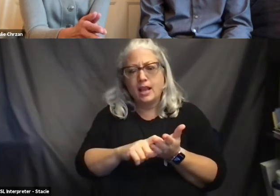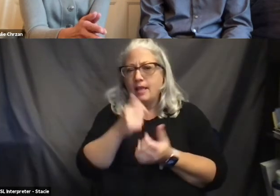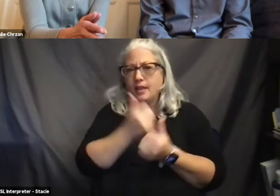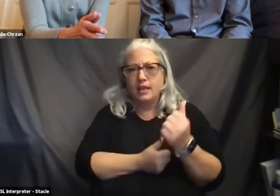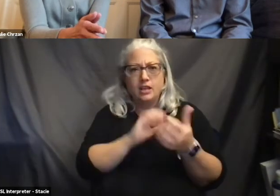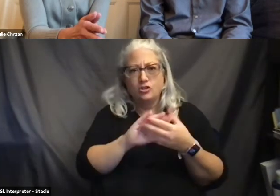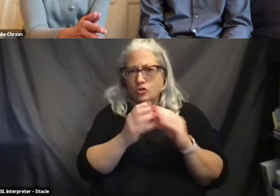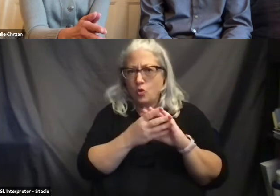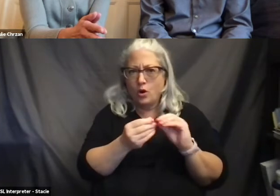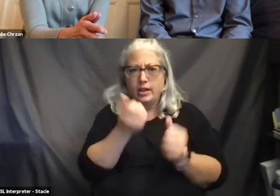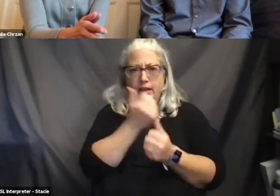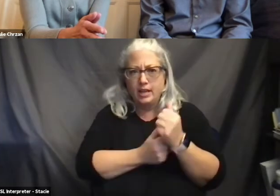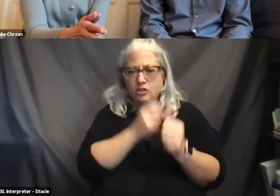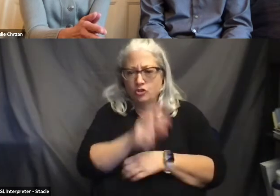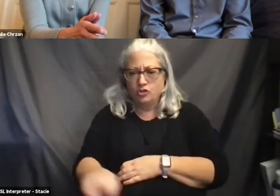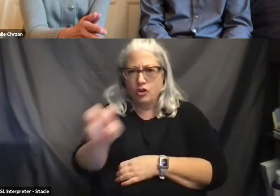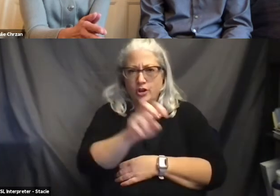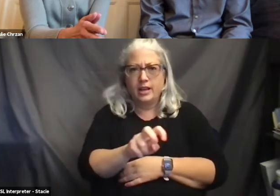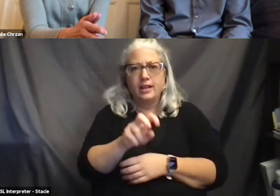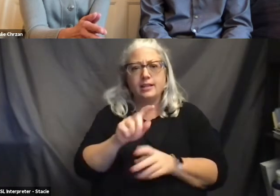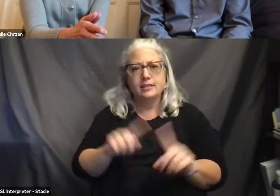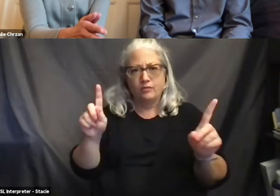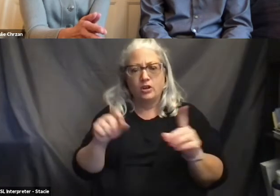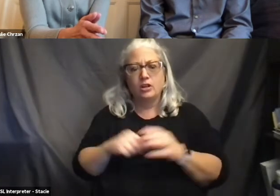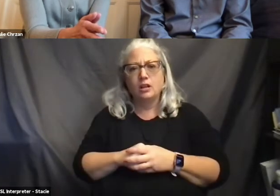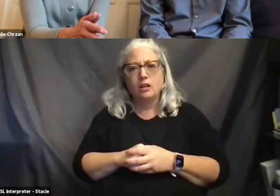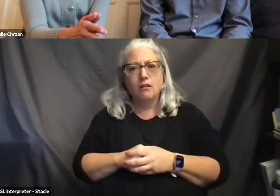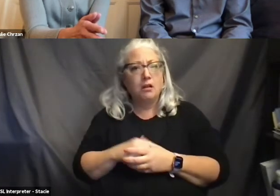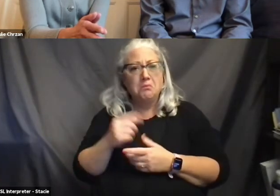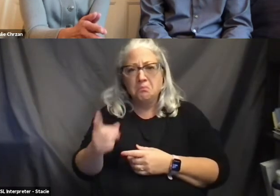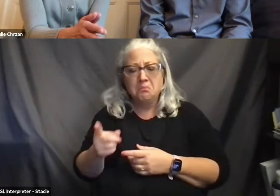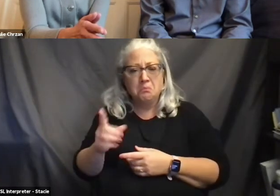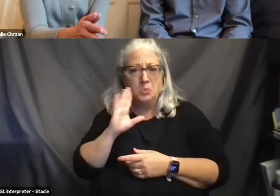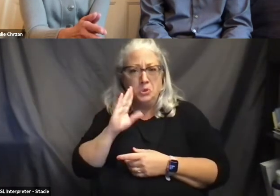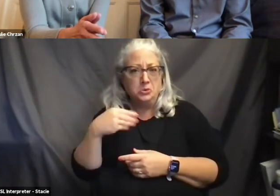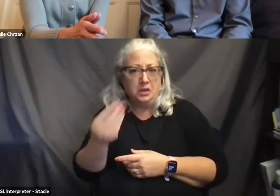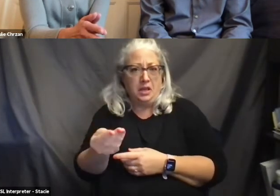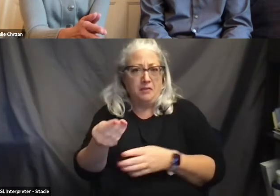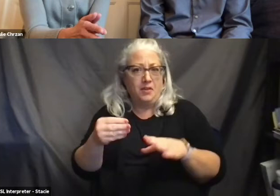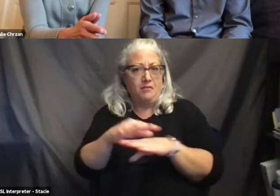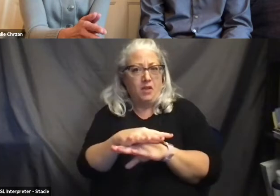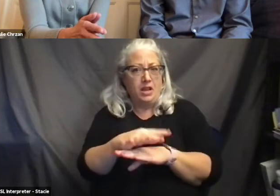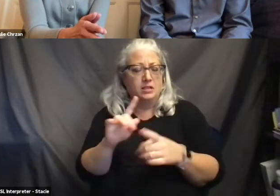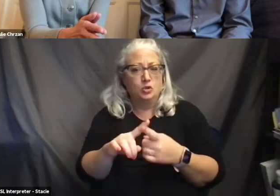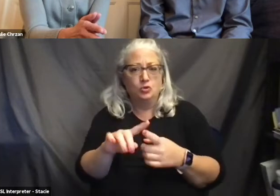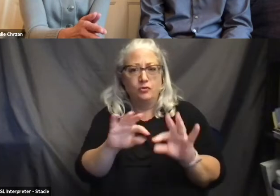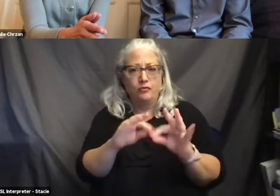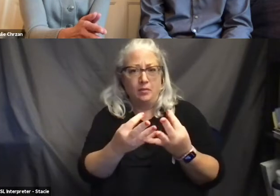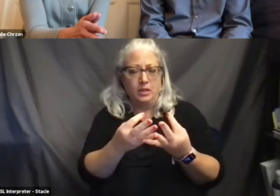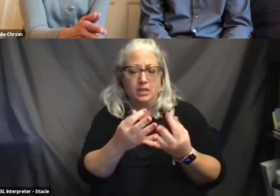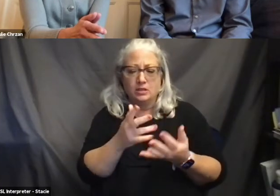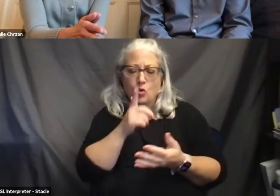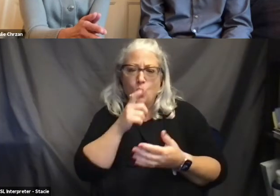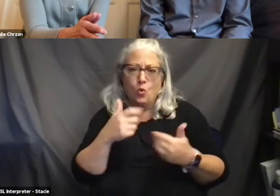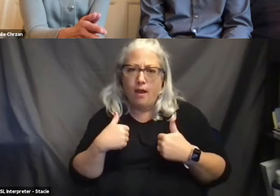right? Is there advice that you would give families who are have concerns but don't